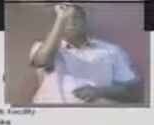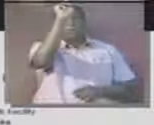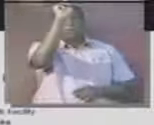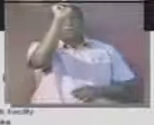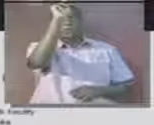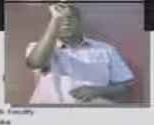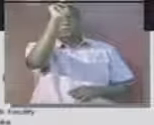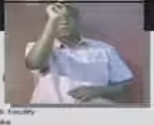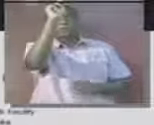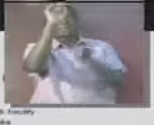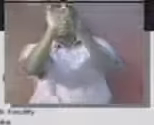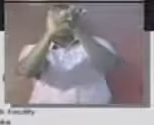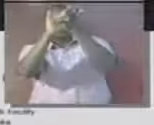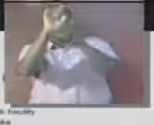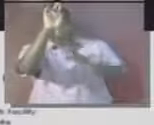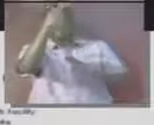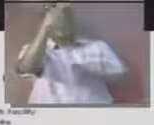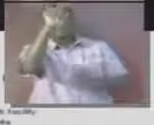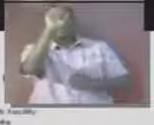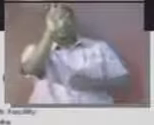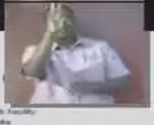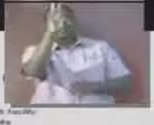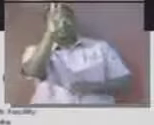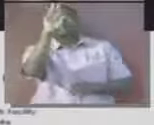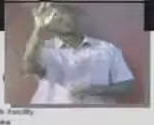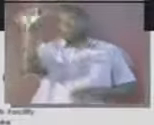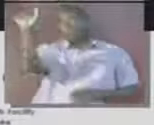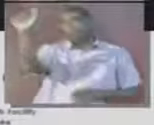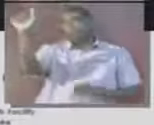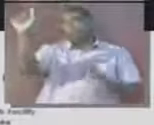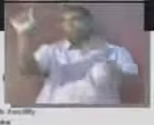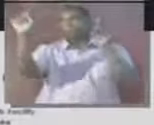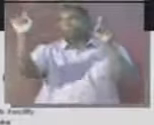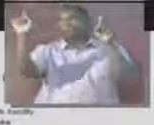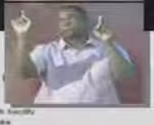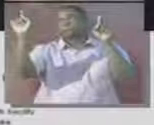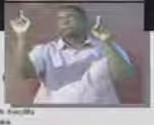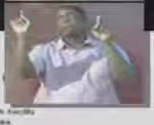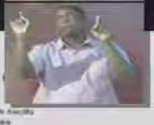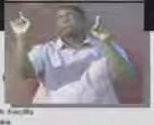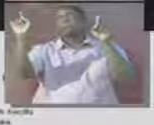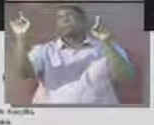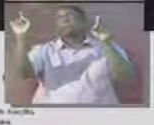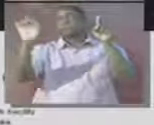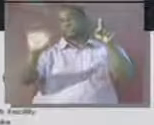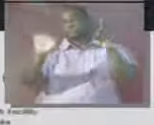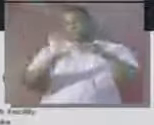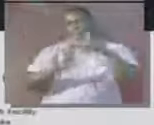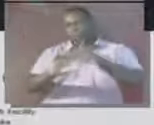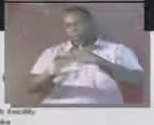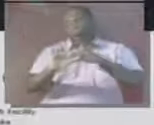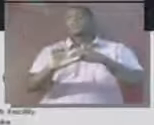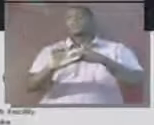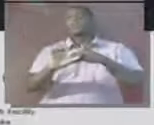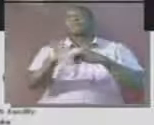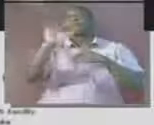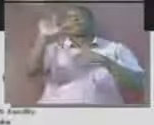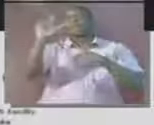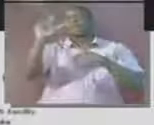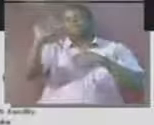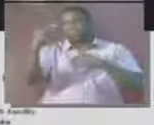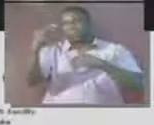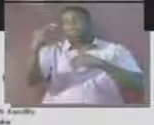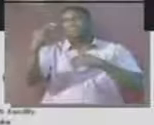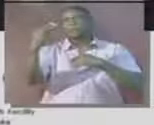RHA, 6 locations: Arima, which everybody is familiar with, Chaguanas, La Hoqueta,